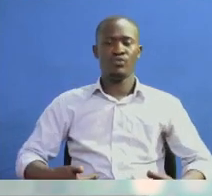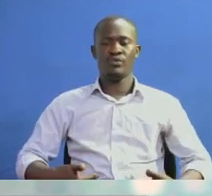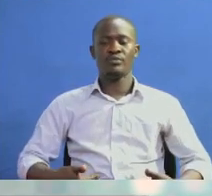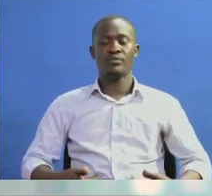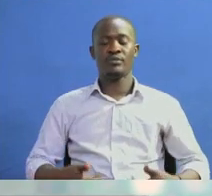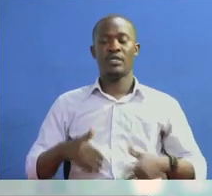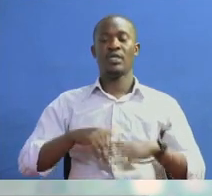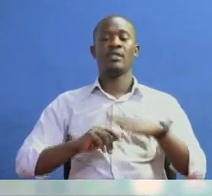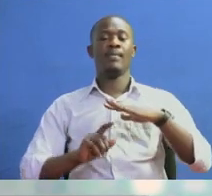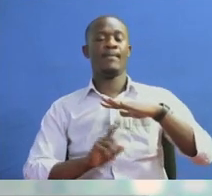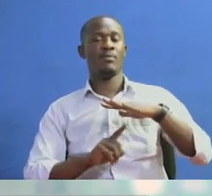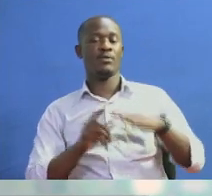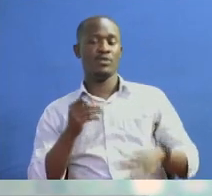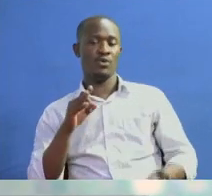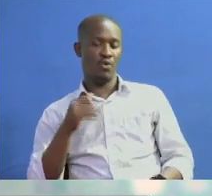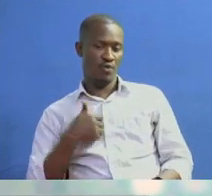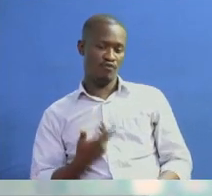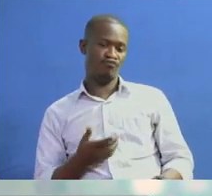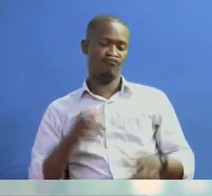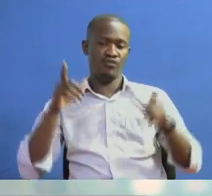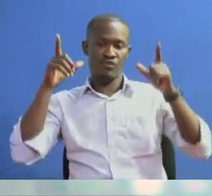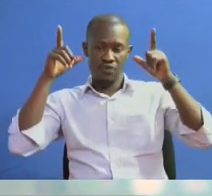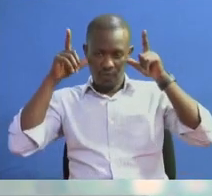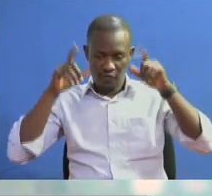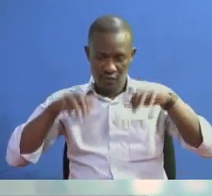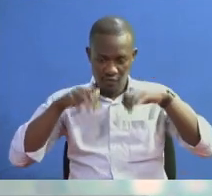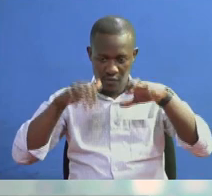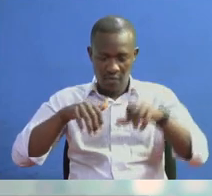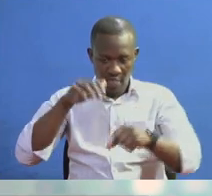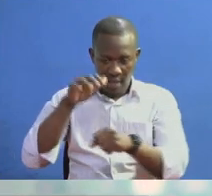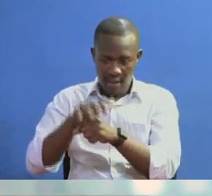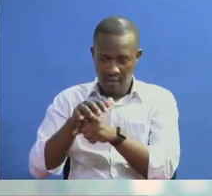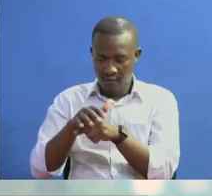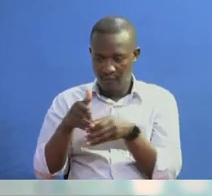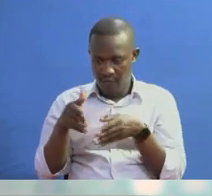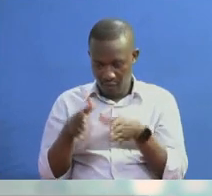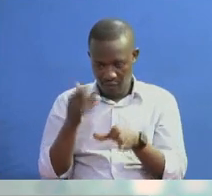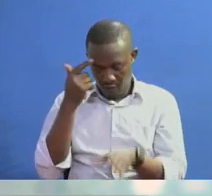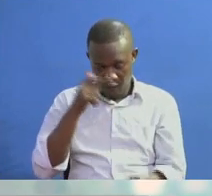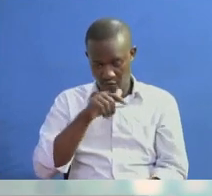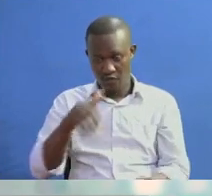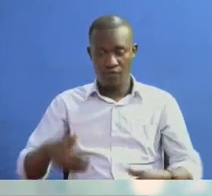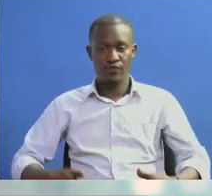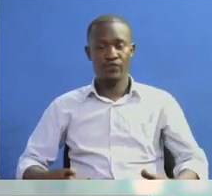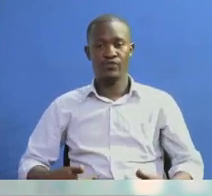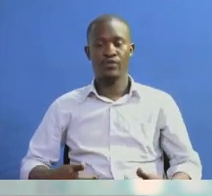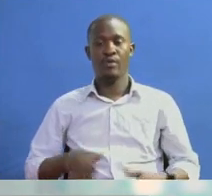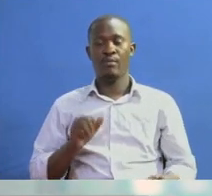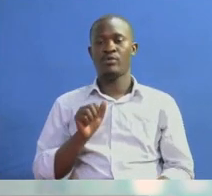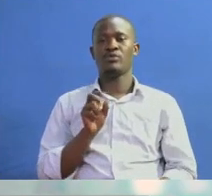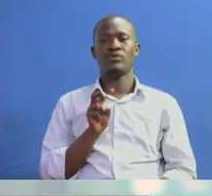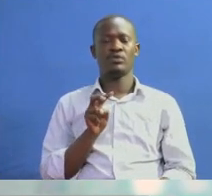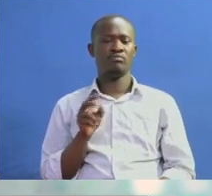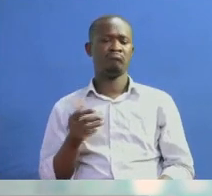the Ministry of Livestock and Agriculture, there is a lot of opportunities for us. Because like you see,